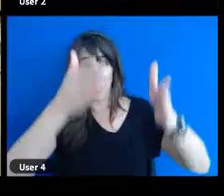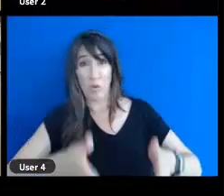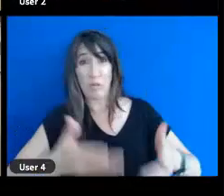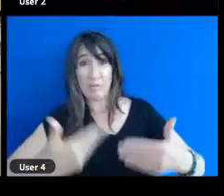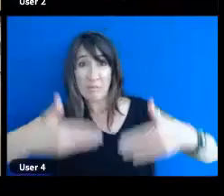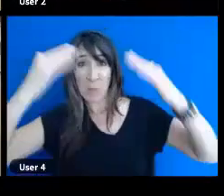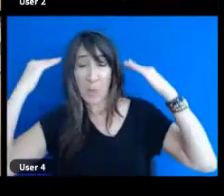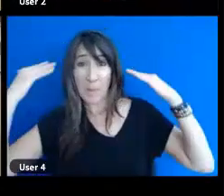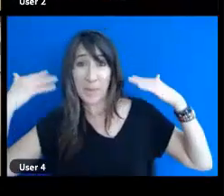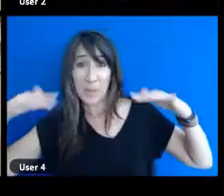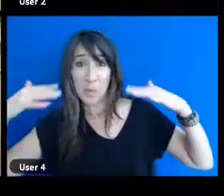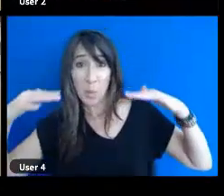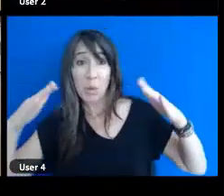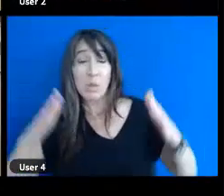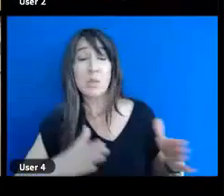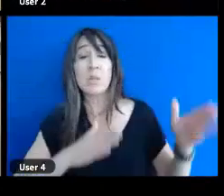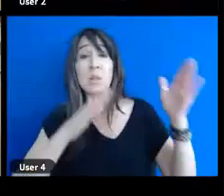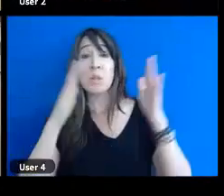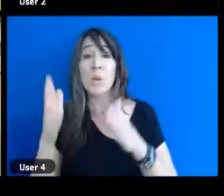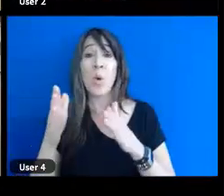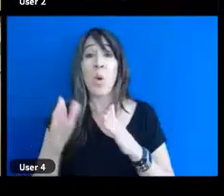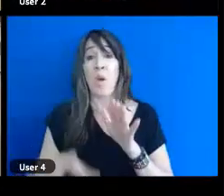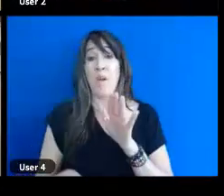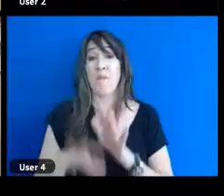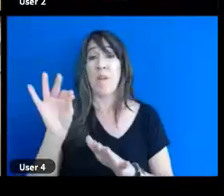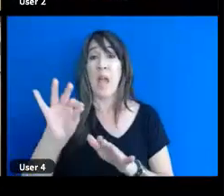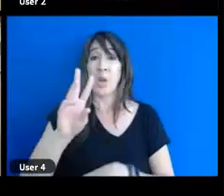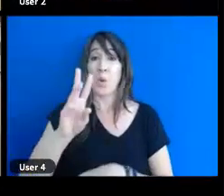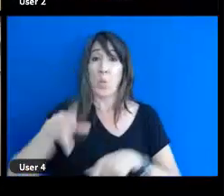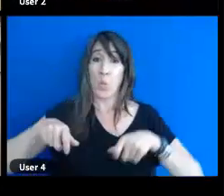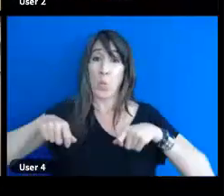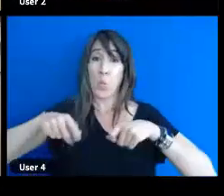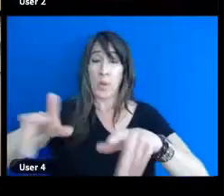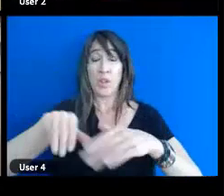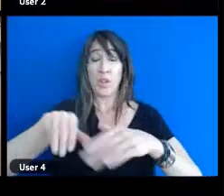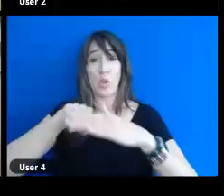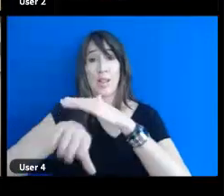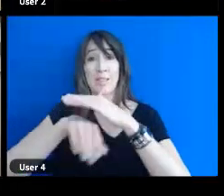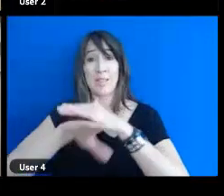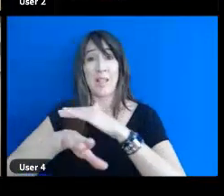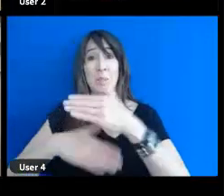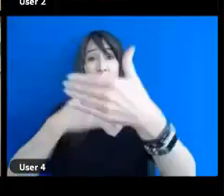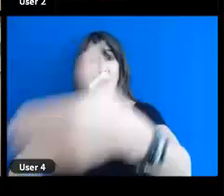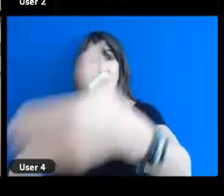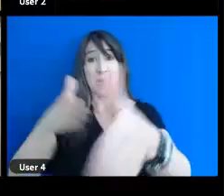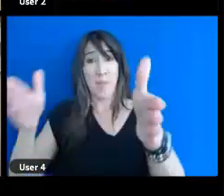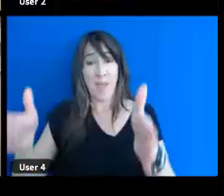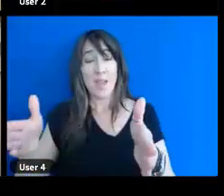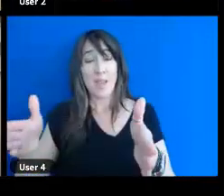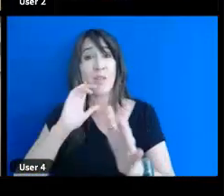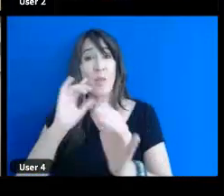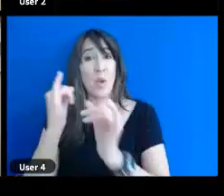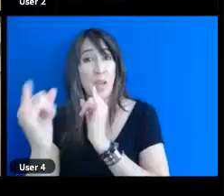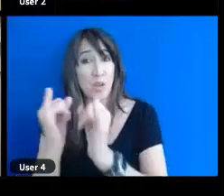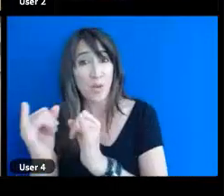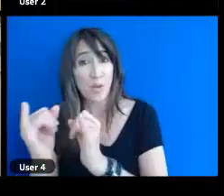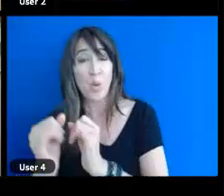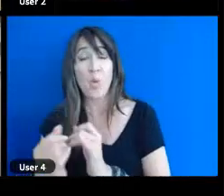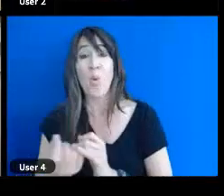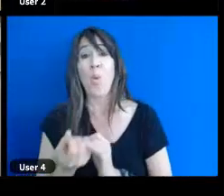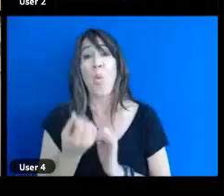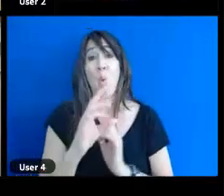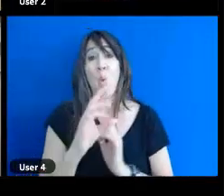interview in a quiet space if the person gets overwhelmed by noise, or a wheelchair accessible location if the applicant uses a wheelchair for